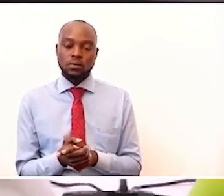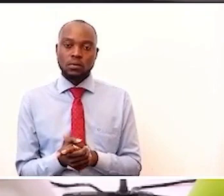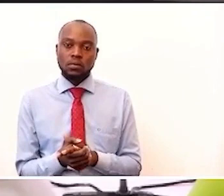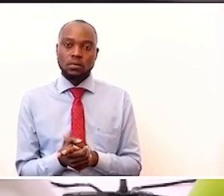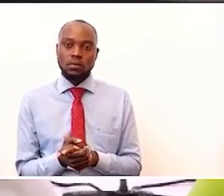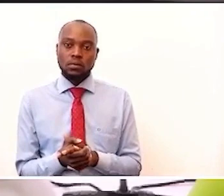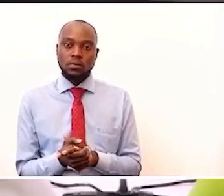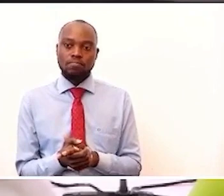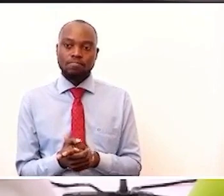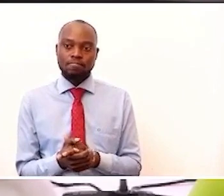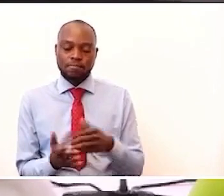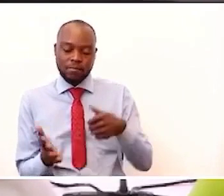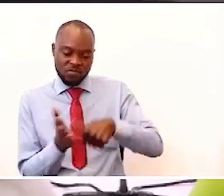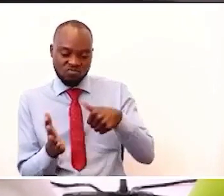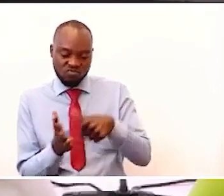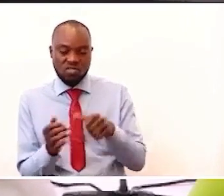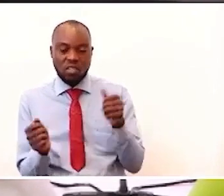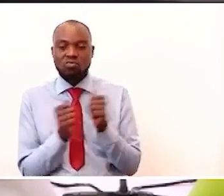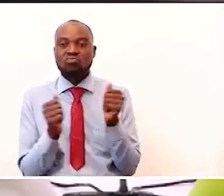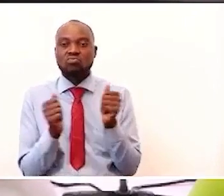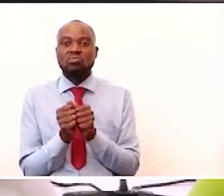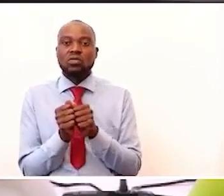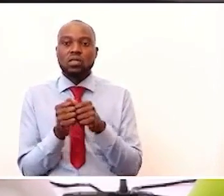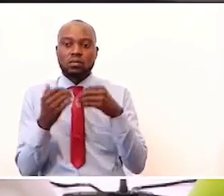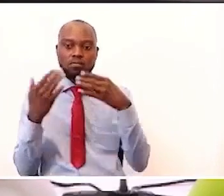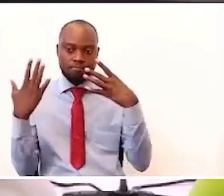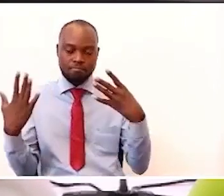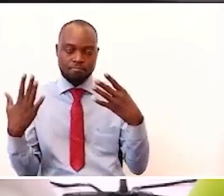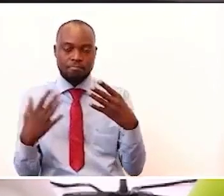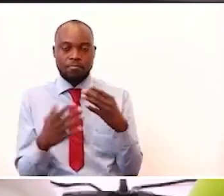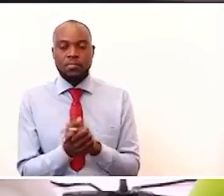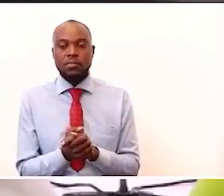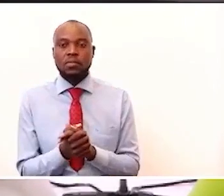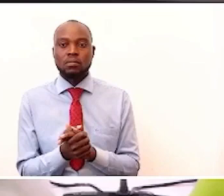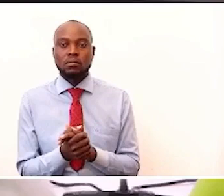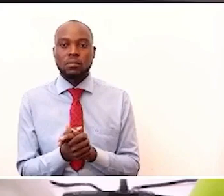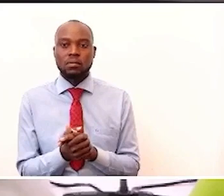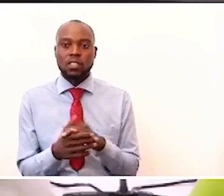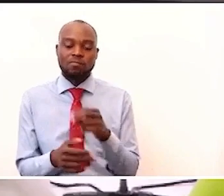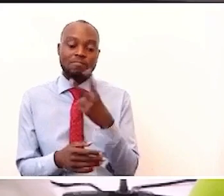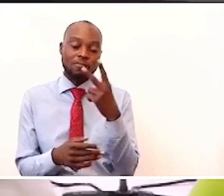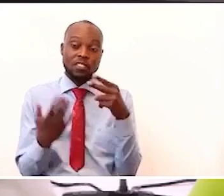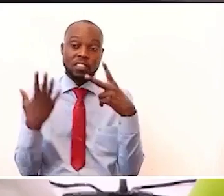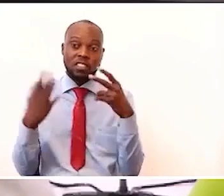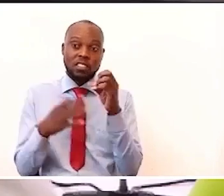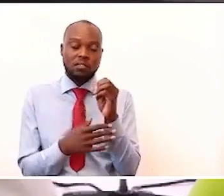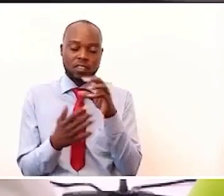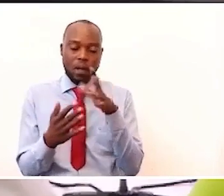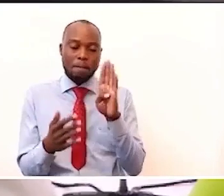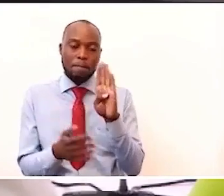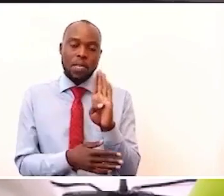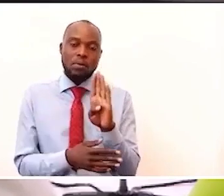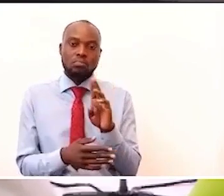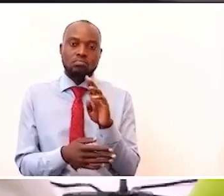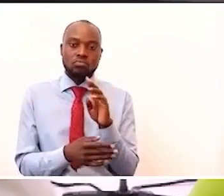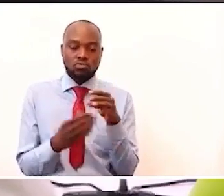external debt in 2018 was in the region of $770 billion. But at the same time,